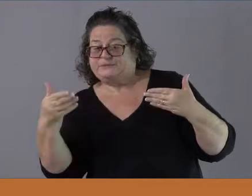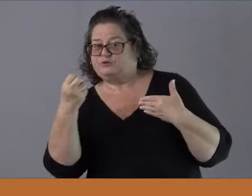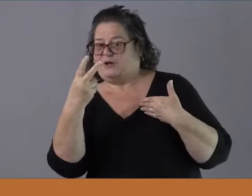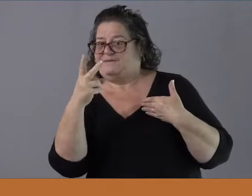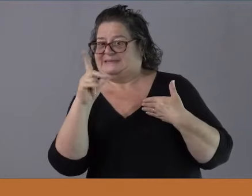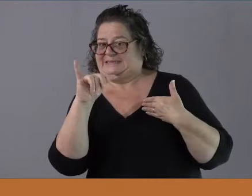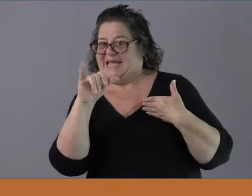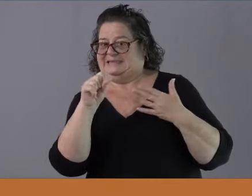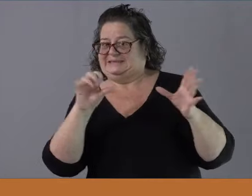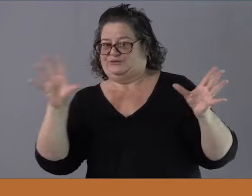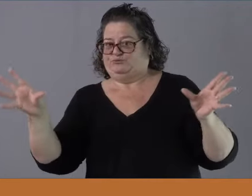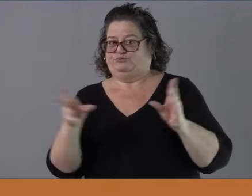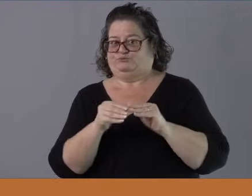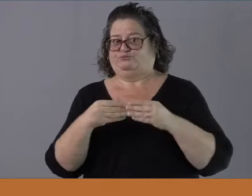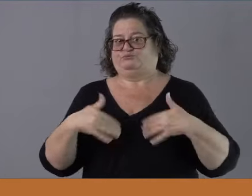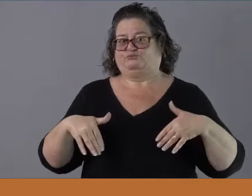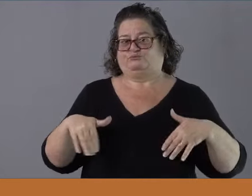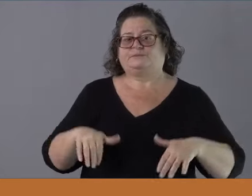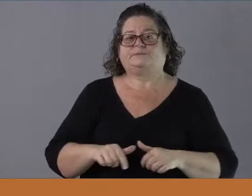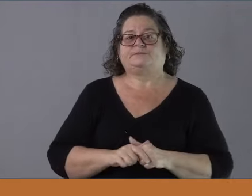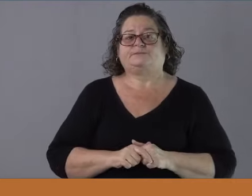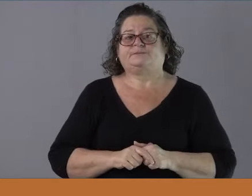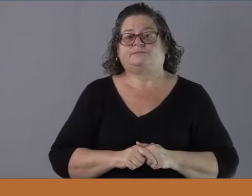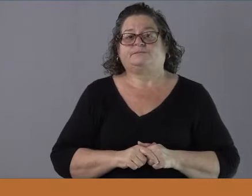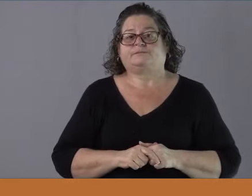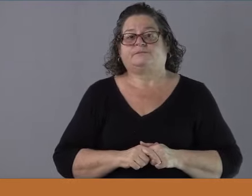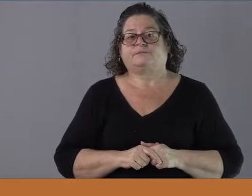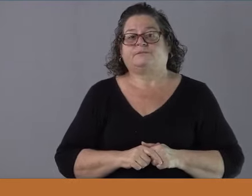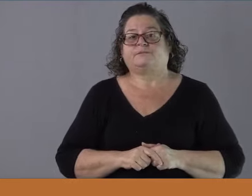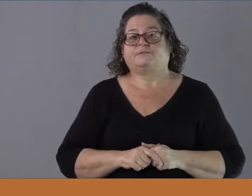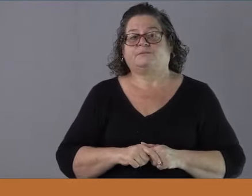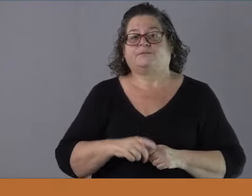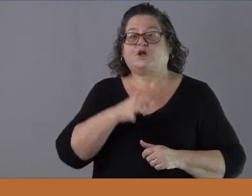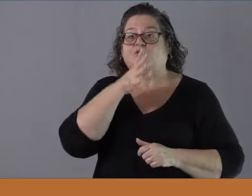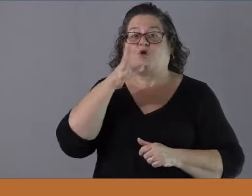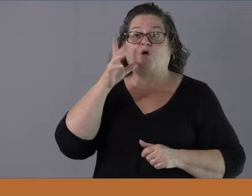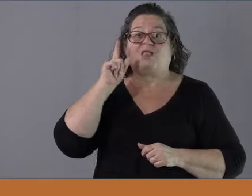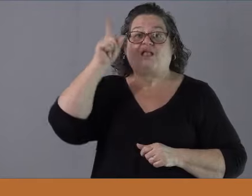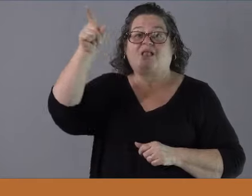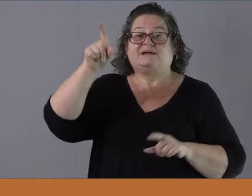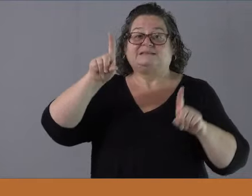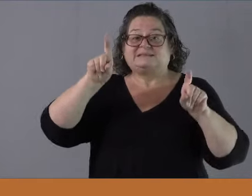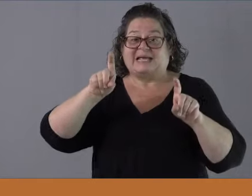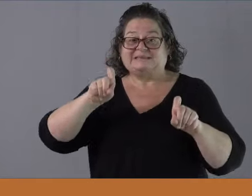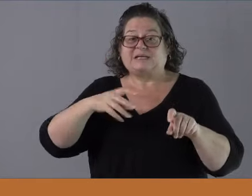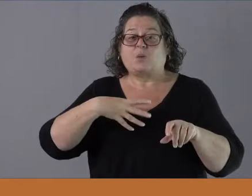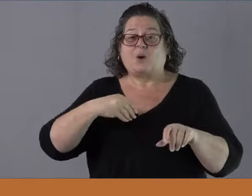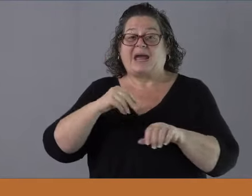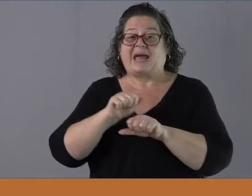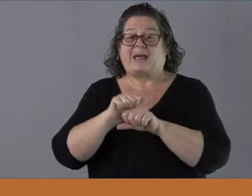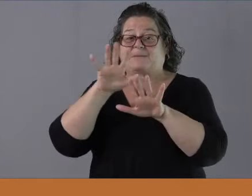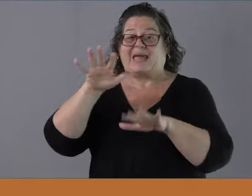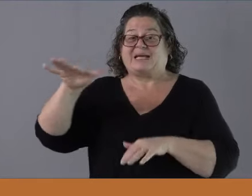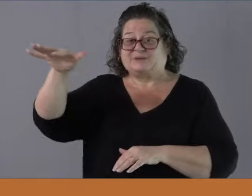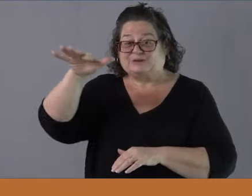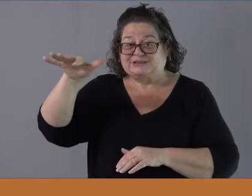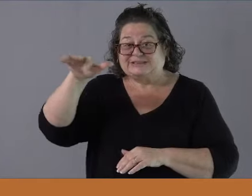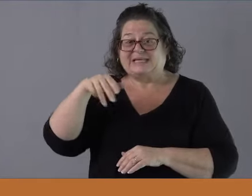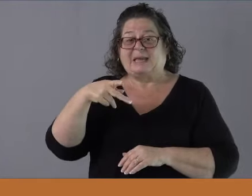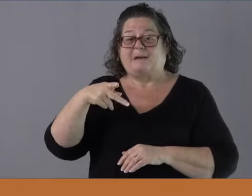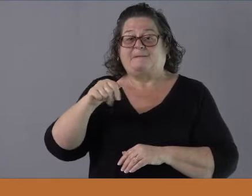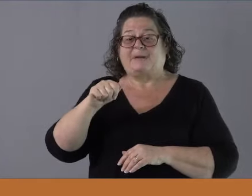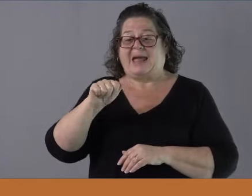rural testing, we just completed White Mountain Apache test blitz, Cibecue yesterday, and today the